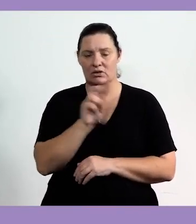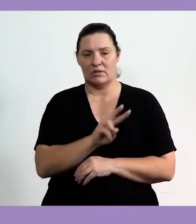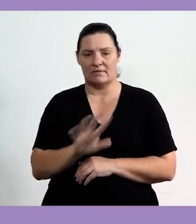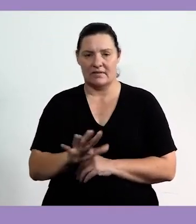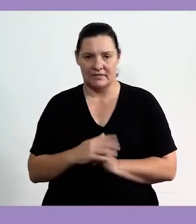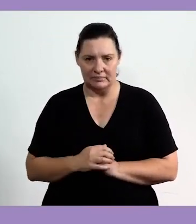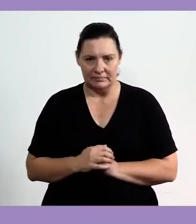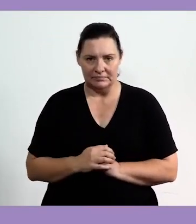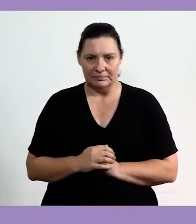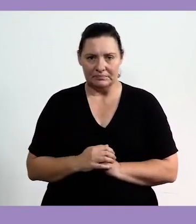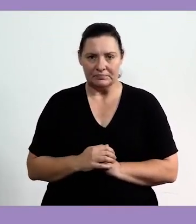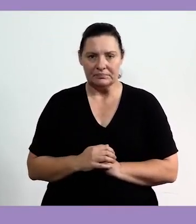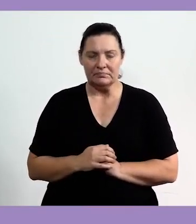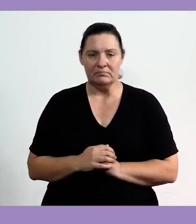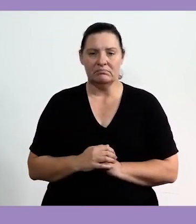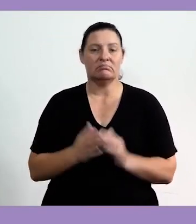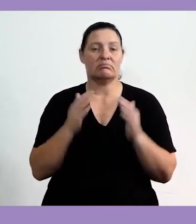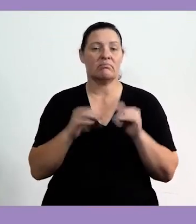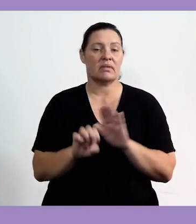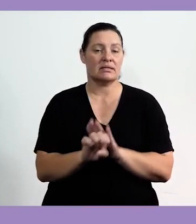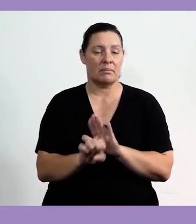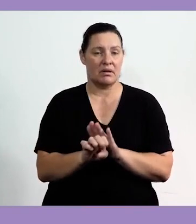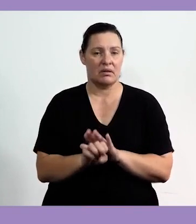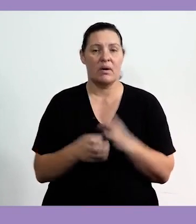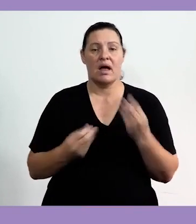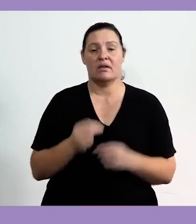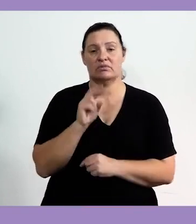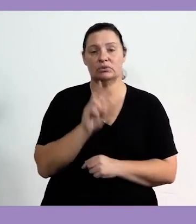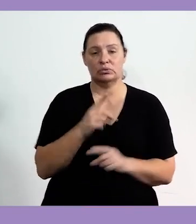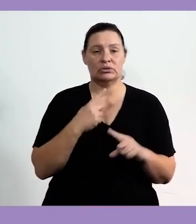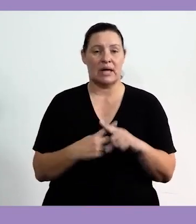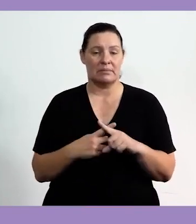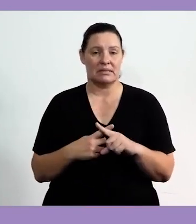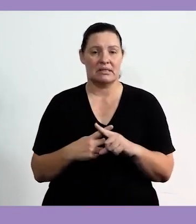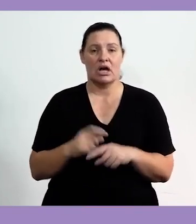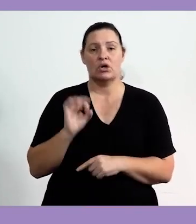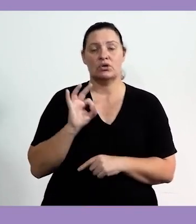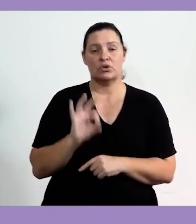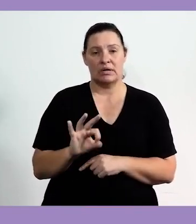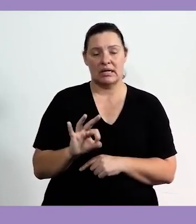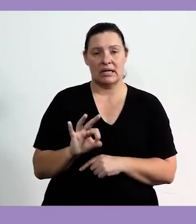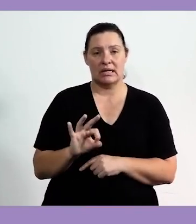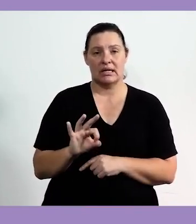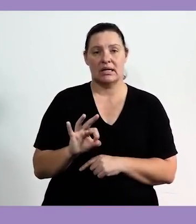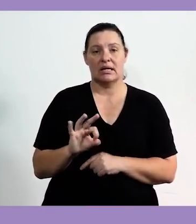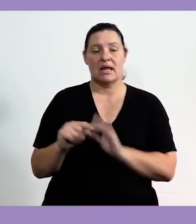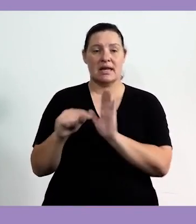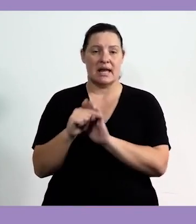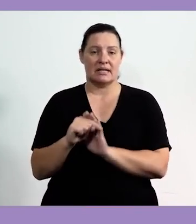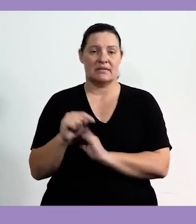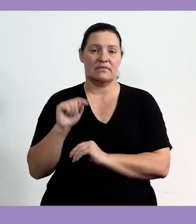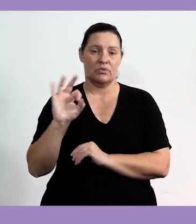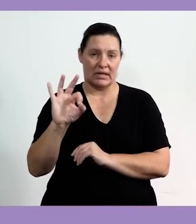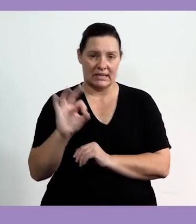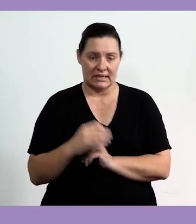1 divided by 25. Our next example there, we have 2 multiplied by 3 to